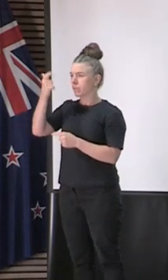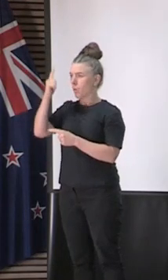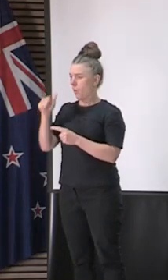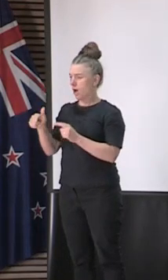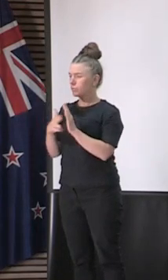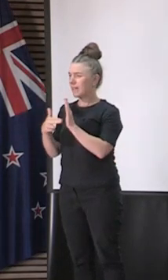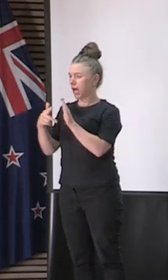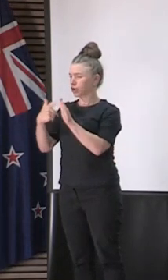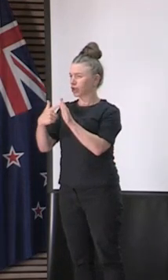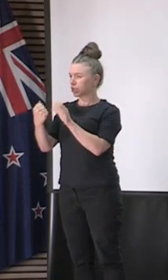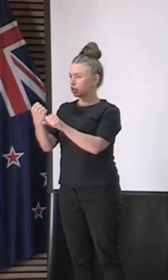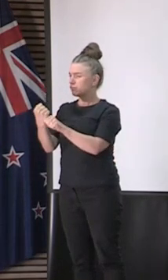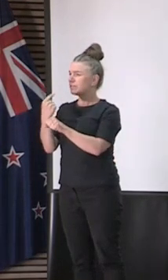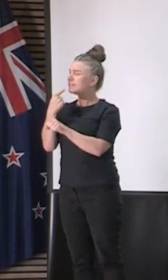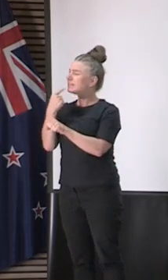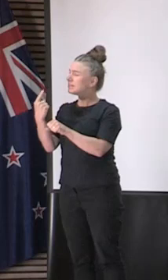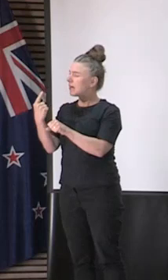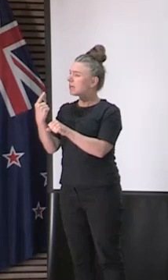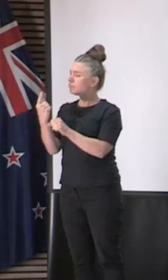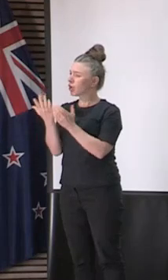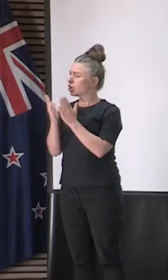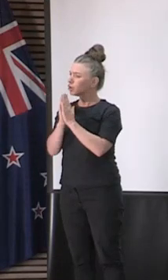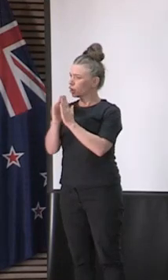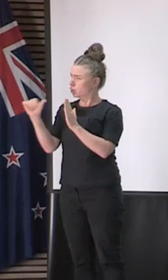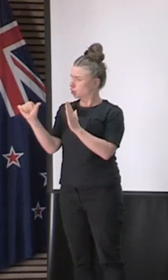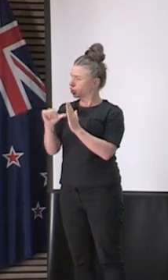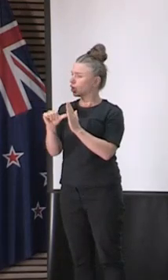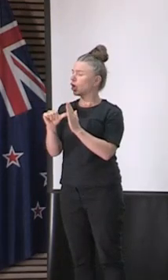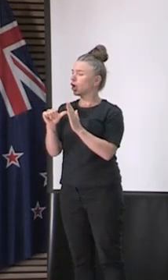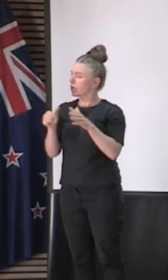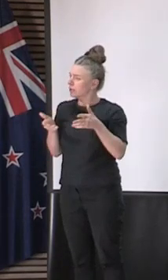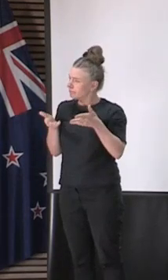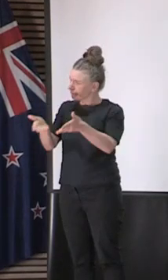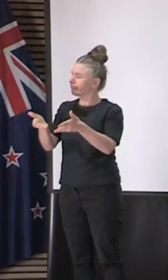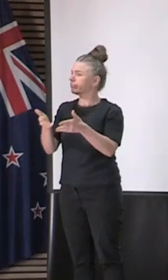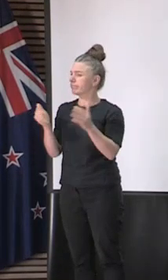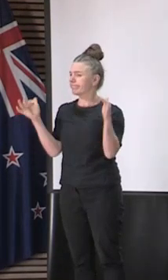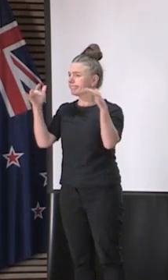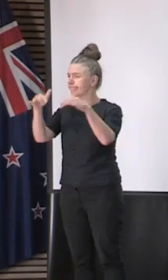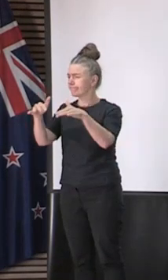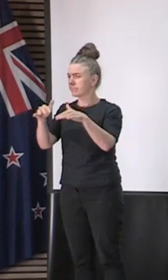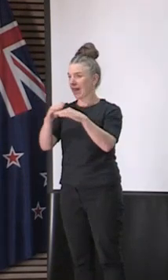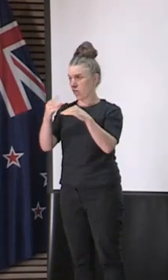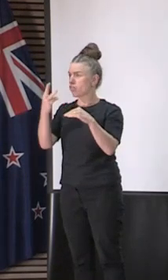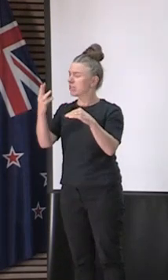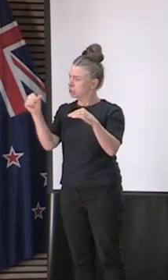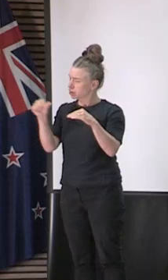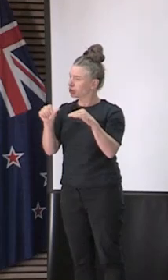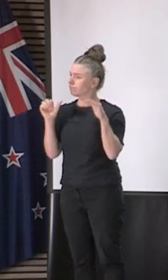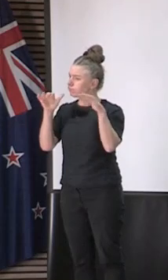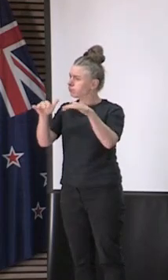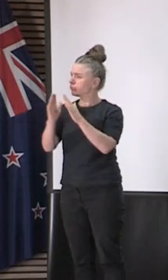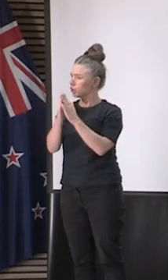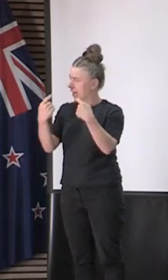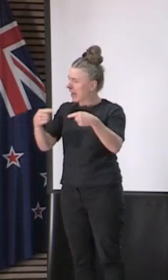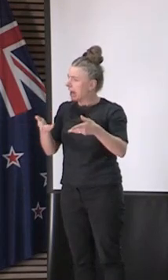because there's a restriction on religious freedom, kind of aura issue here. Now we're going to level 2 and there's still this restriction. Are you worried about that? No,